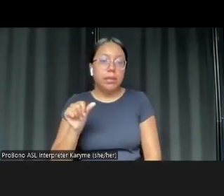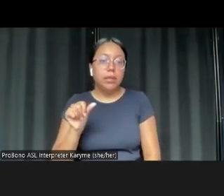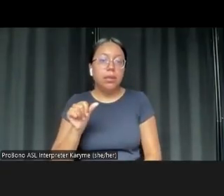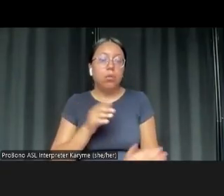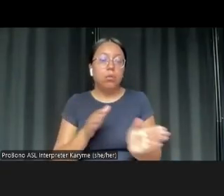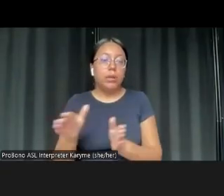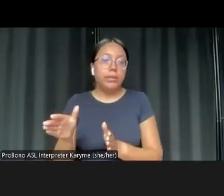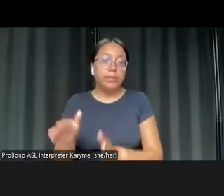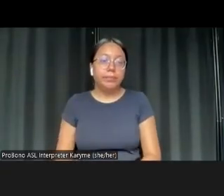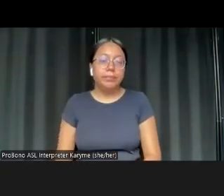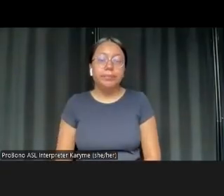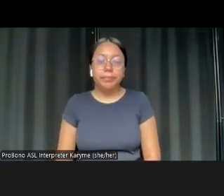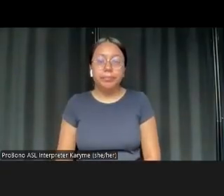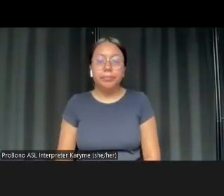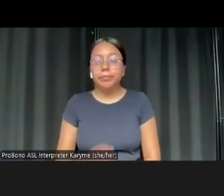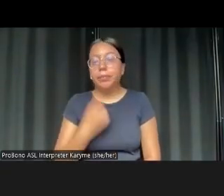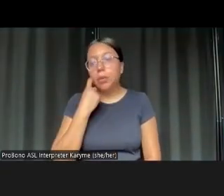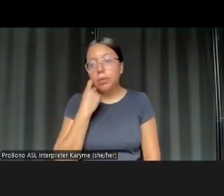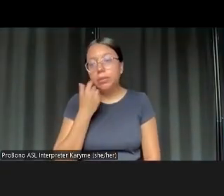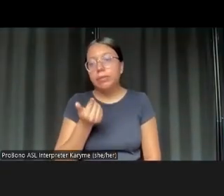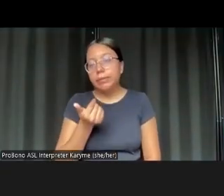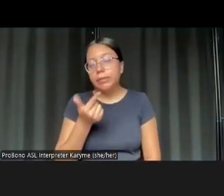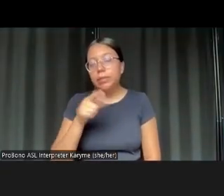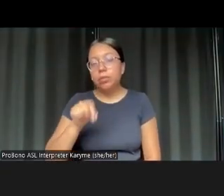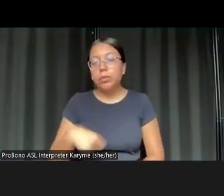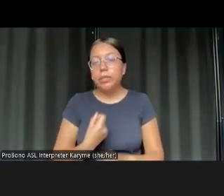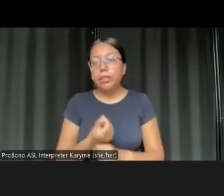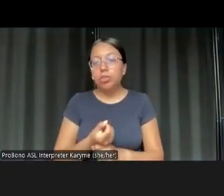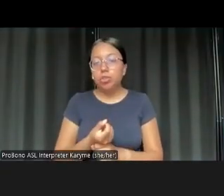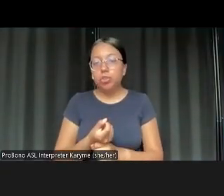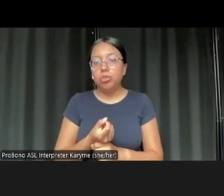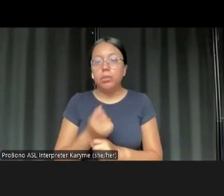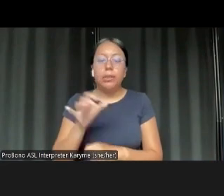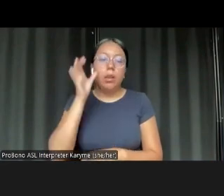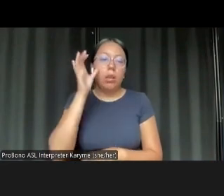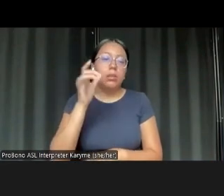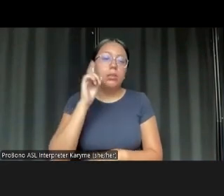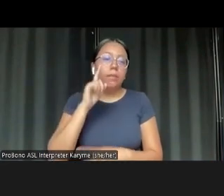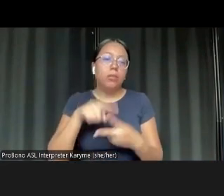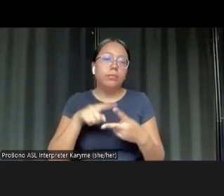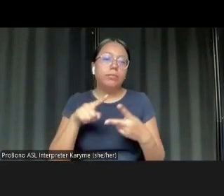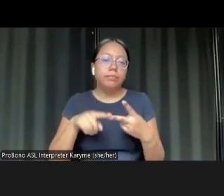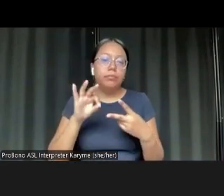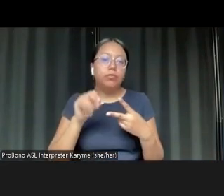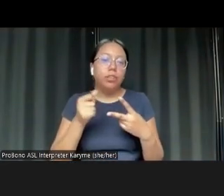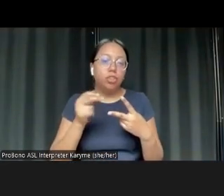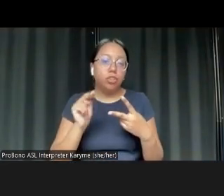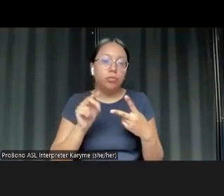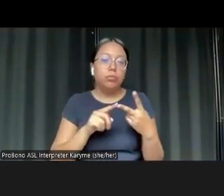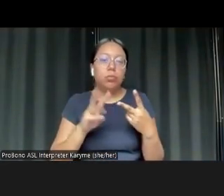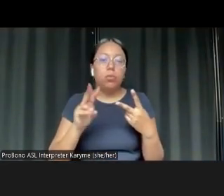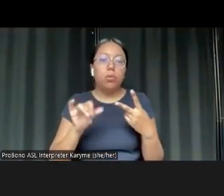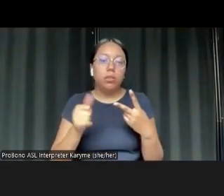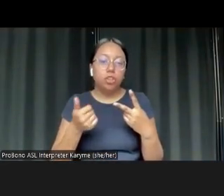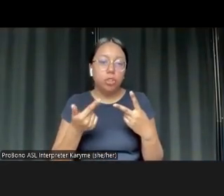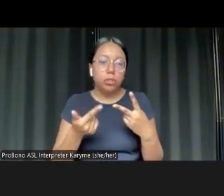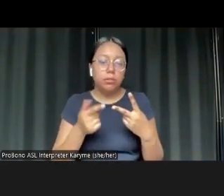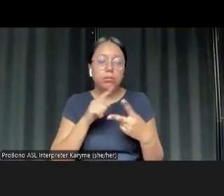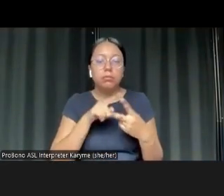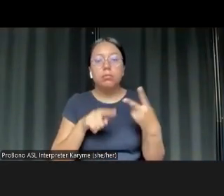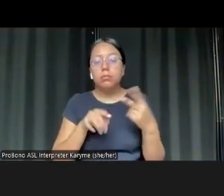in the last 15 to 20 years, the concepts of access washing and access friction have been especially important